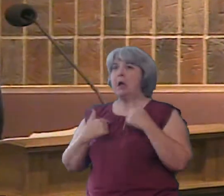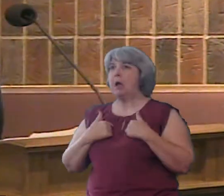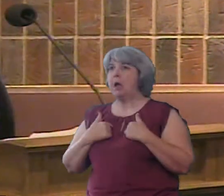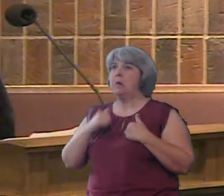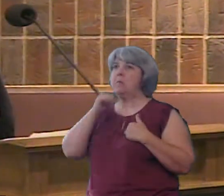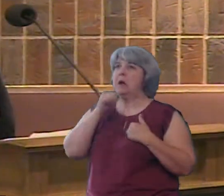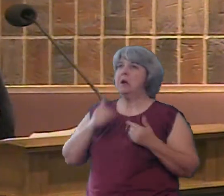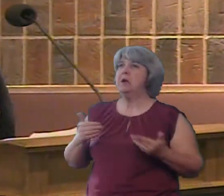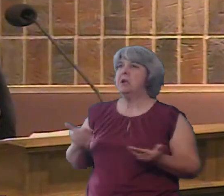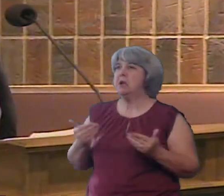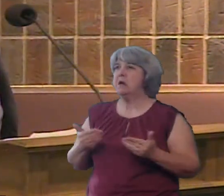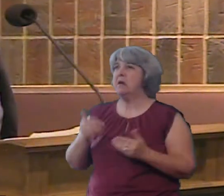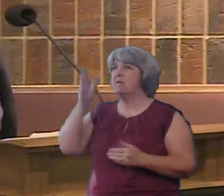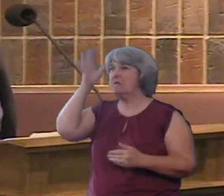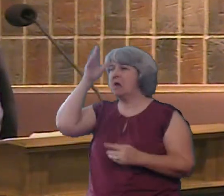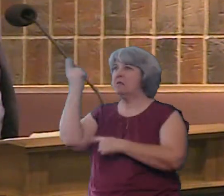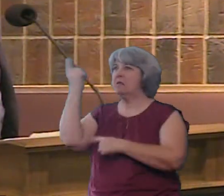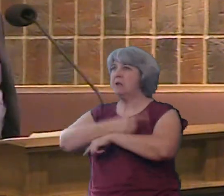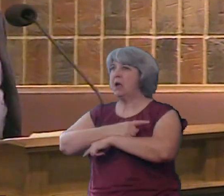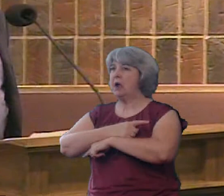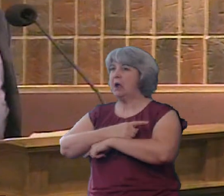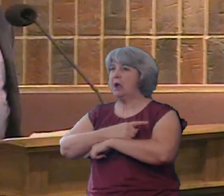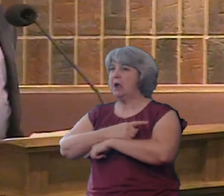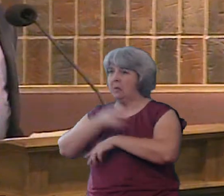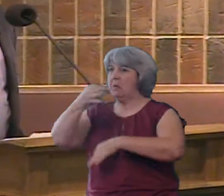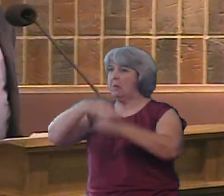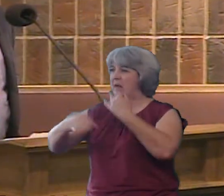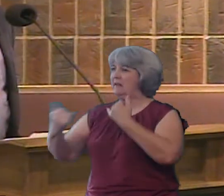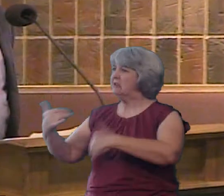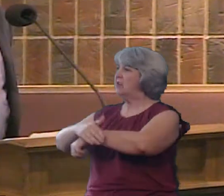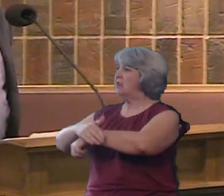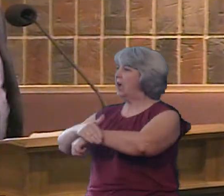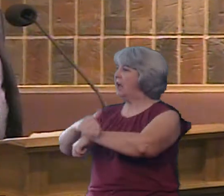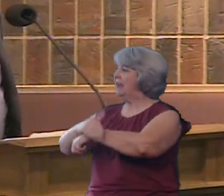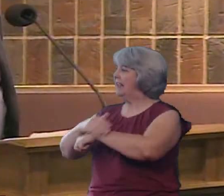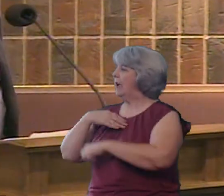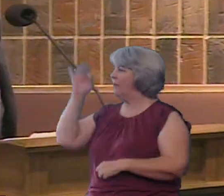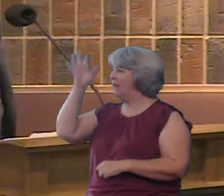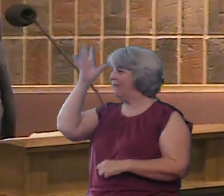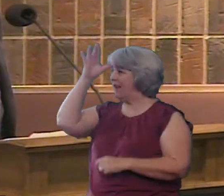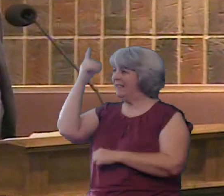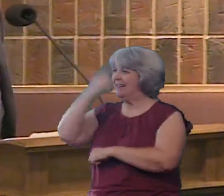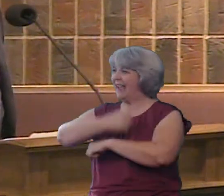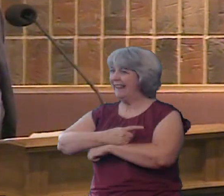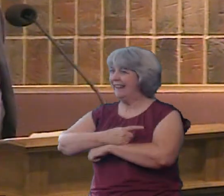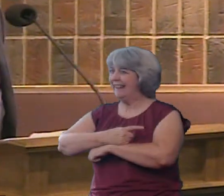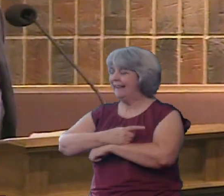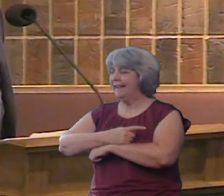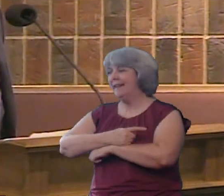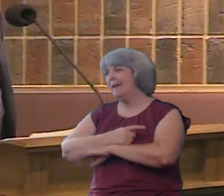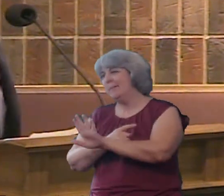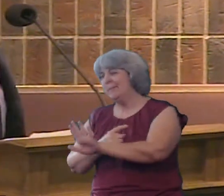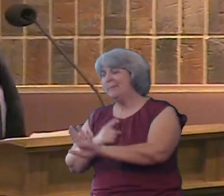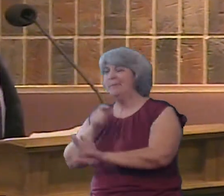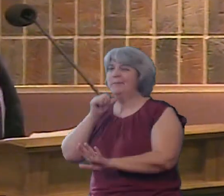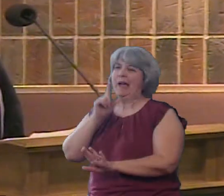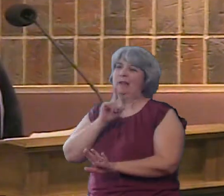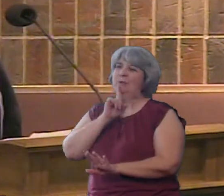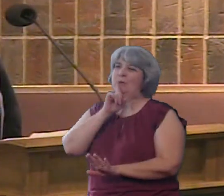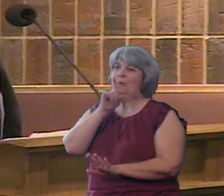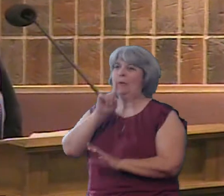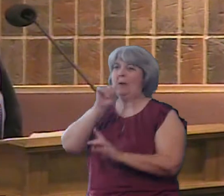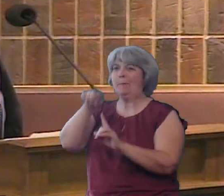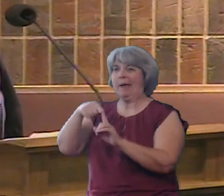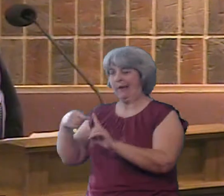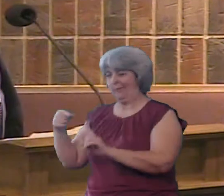Day, I thought I'd do my Father's Day lesson tonight. But it's really not, it's not really about